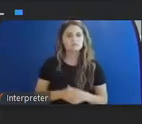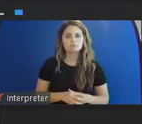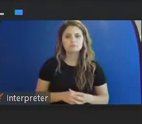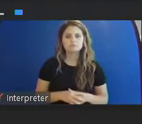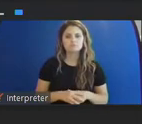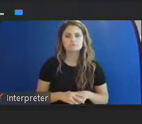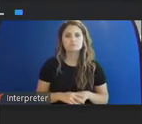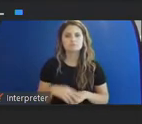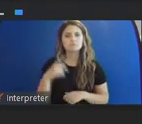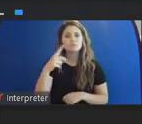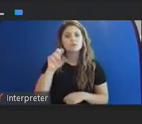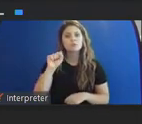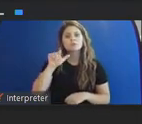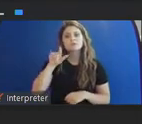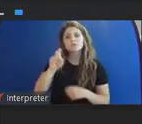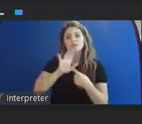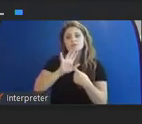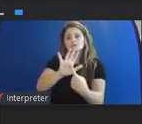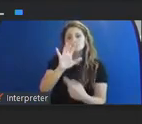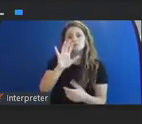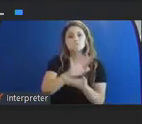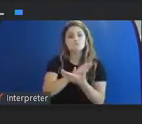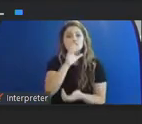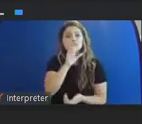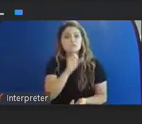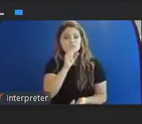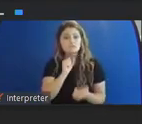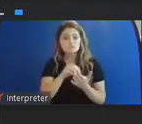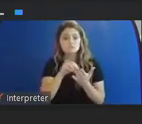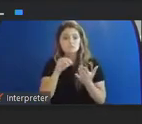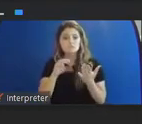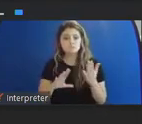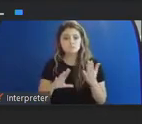Just a slide to show you our school-age kids.